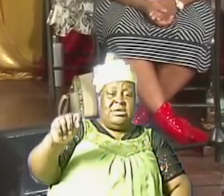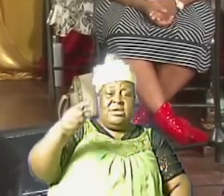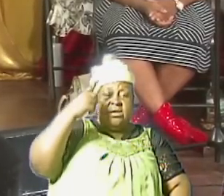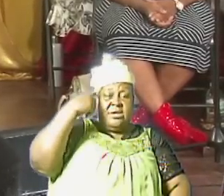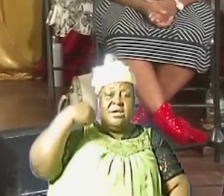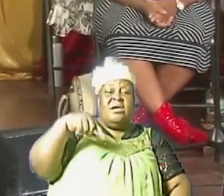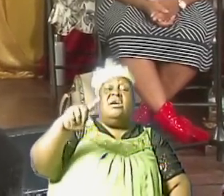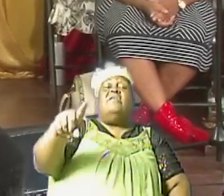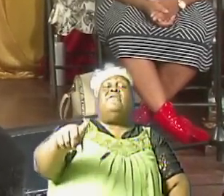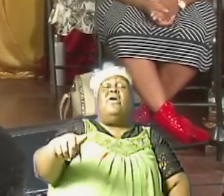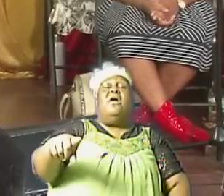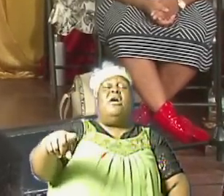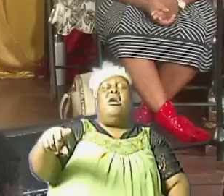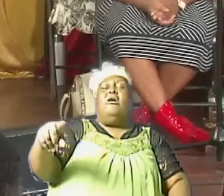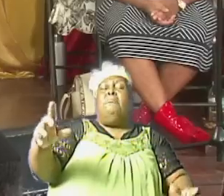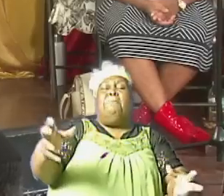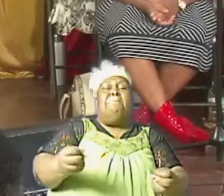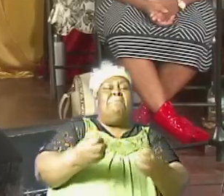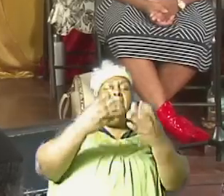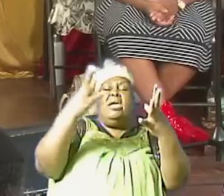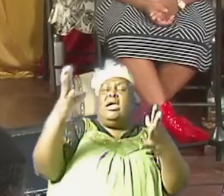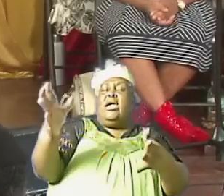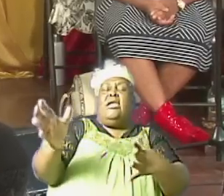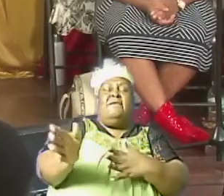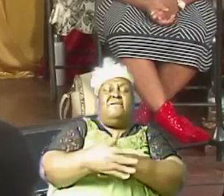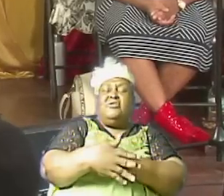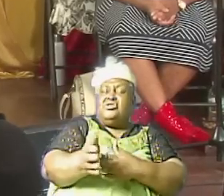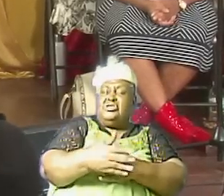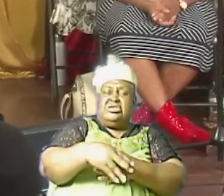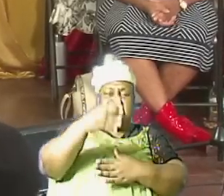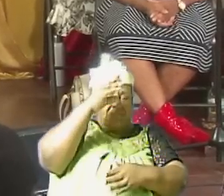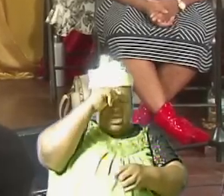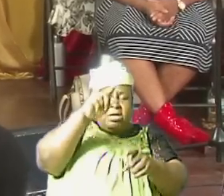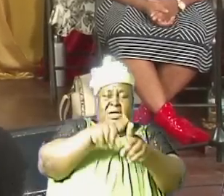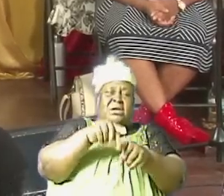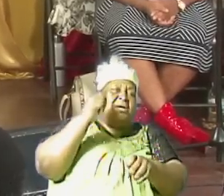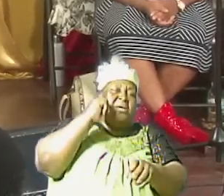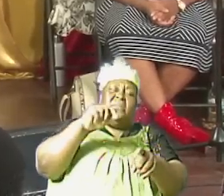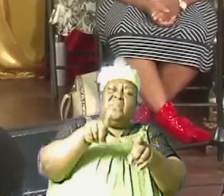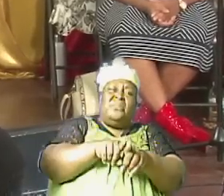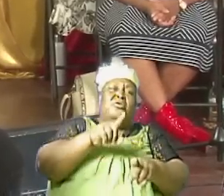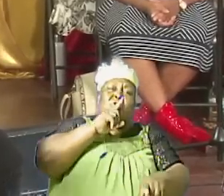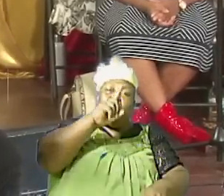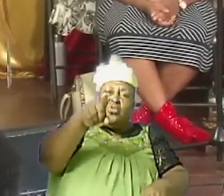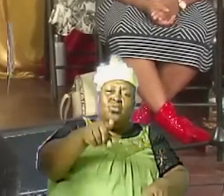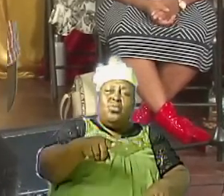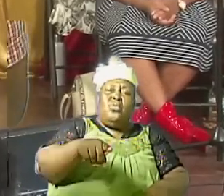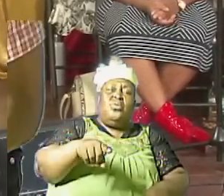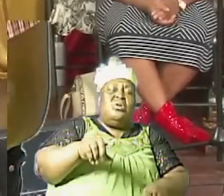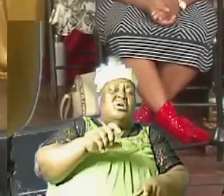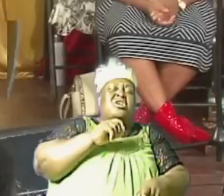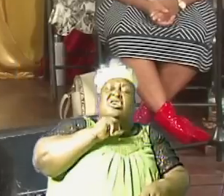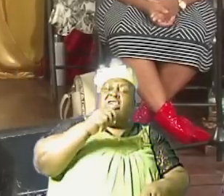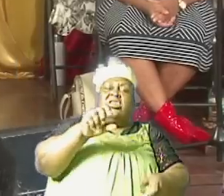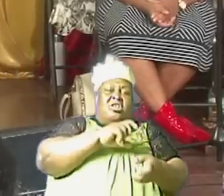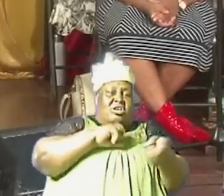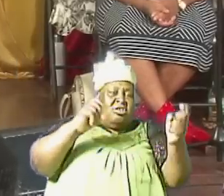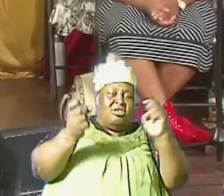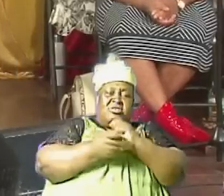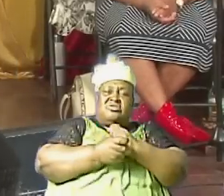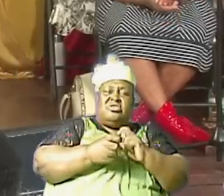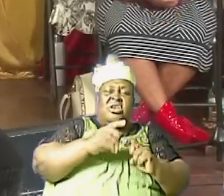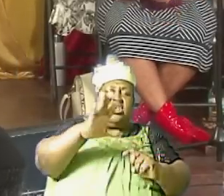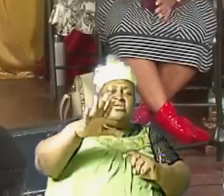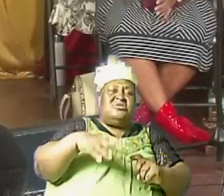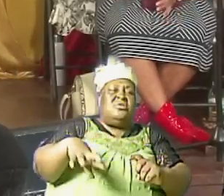my net for a draught. Brothers and sisters, your fact does not change